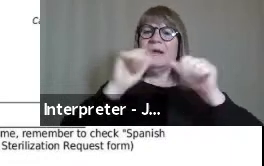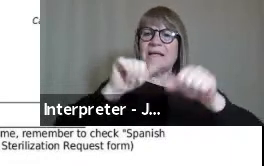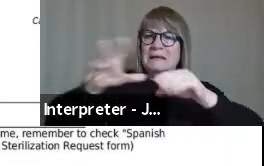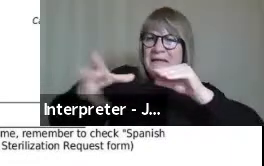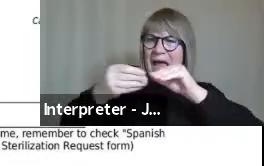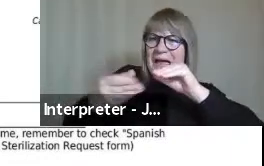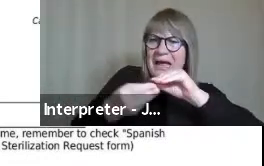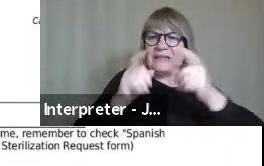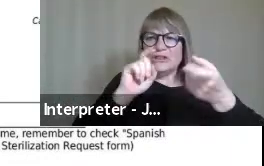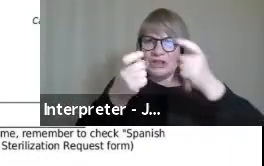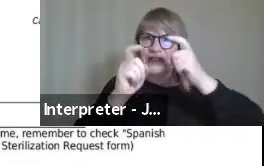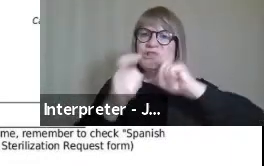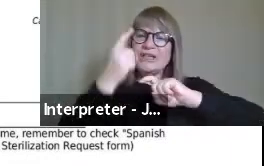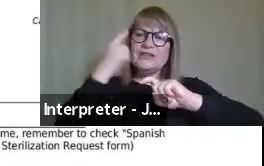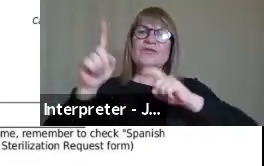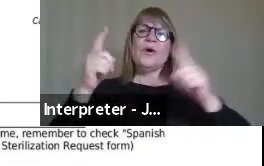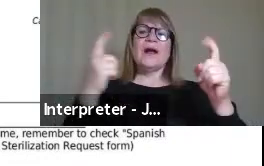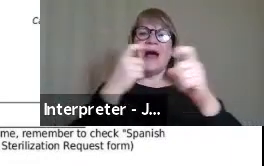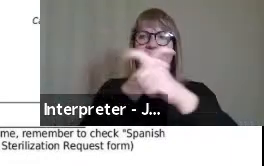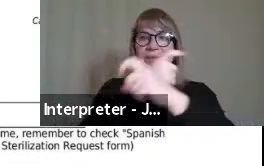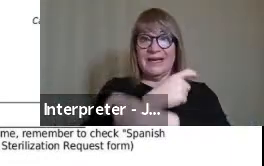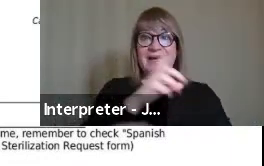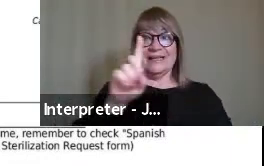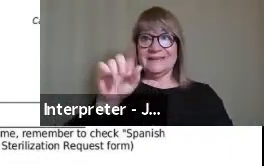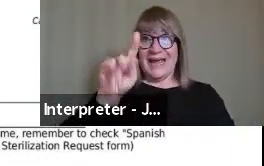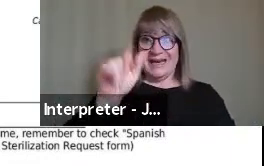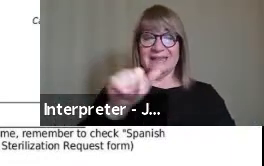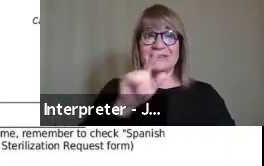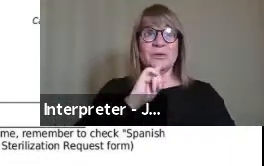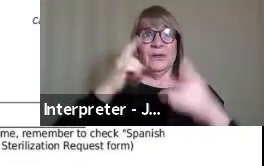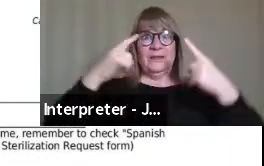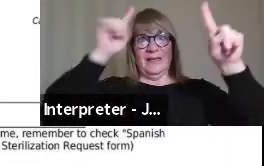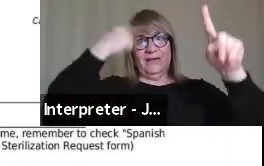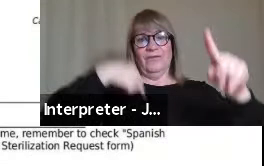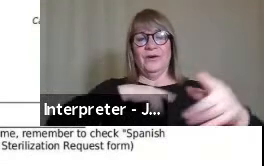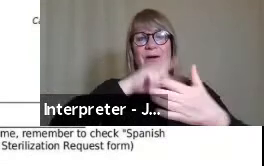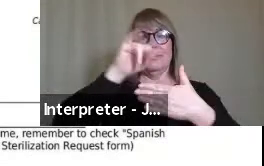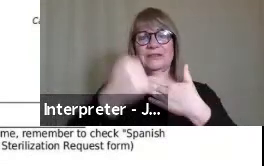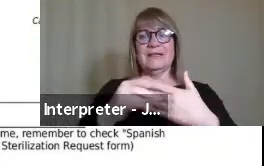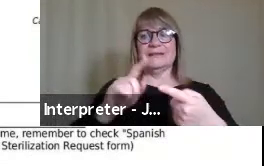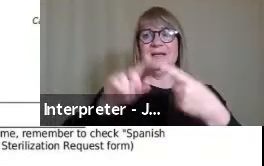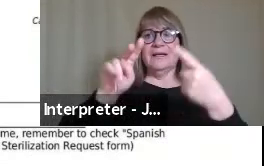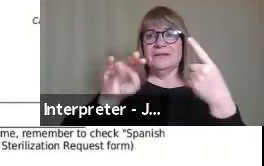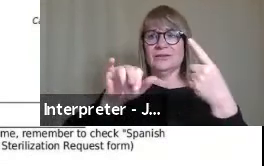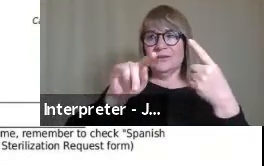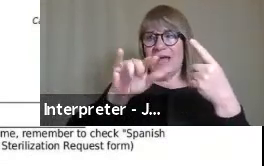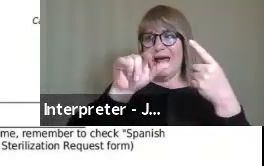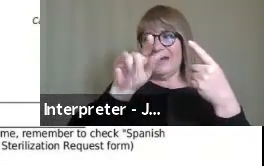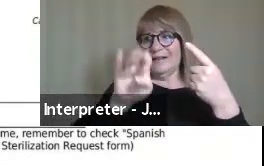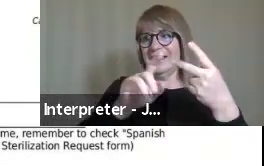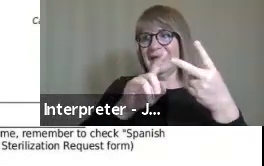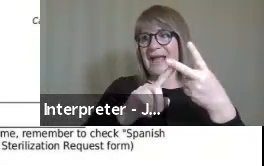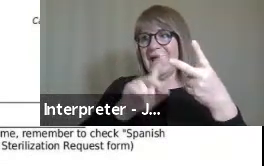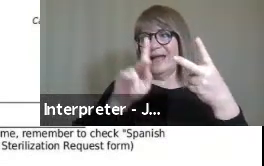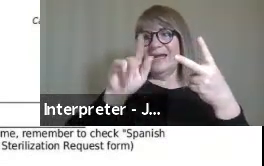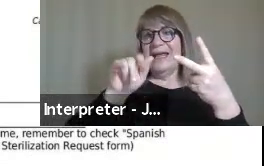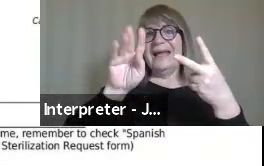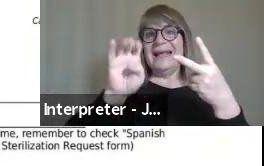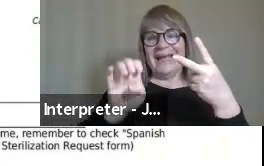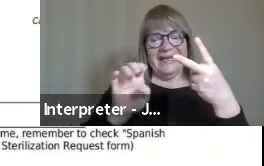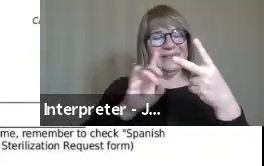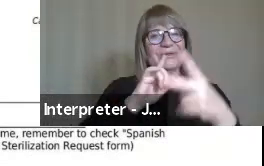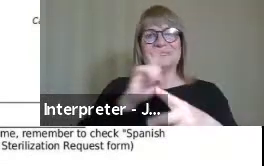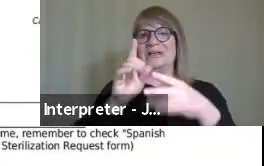works well for our project um and so natalie and kate o'connor who you'll hear from later both really took the